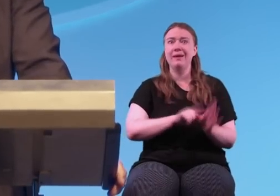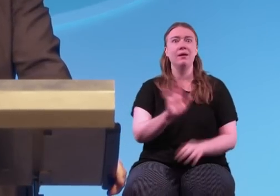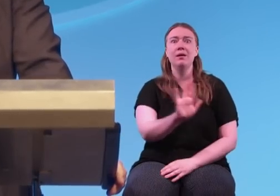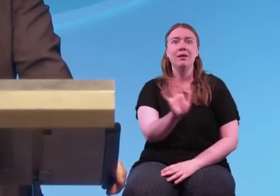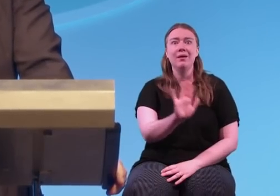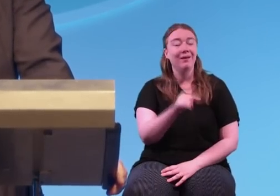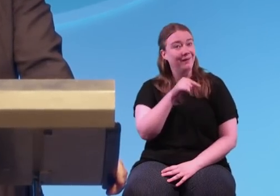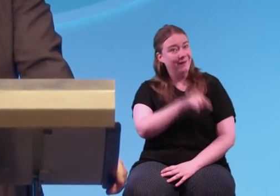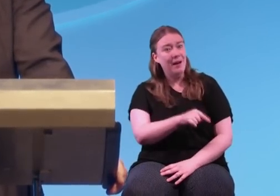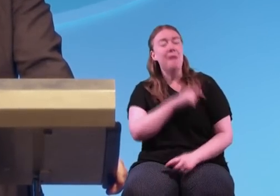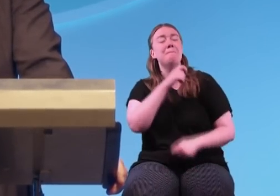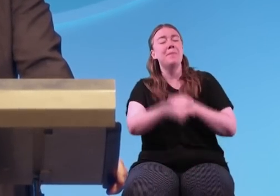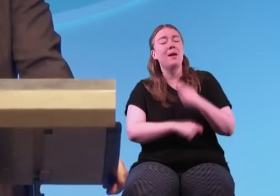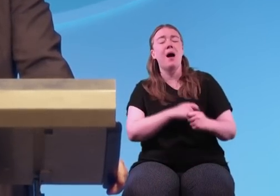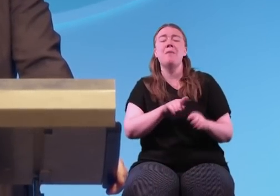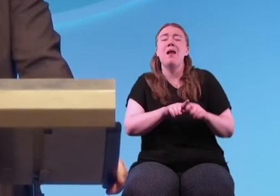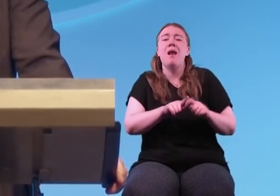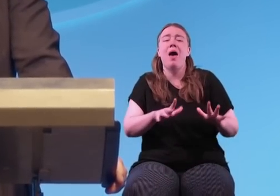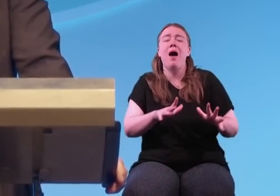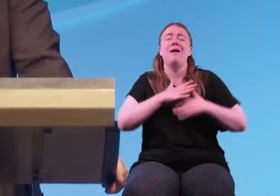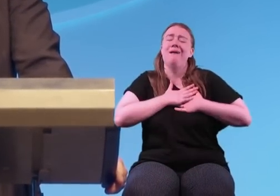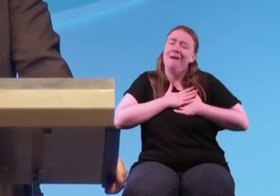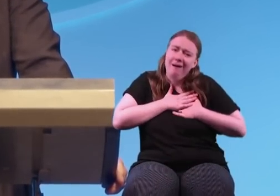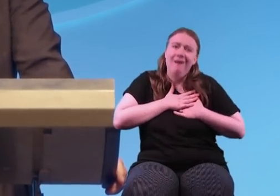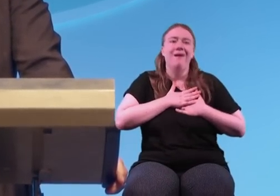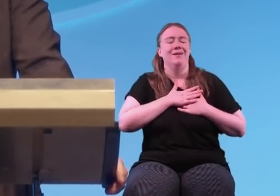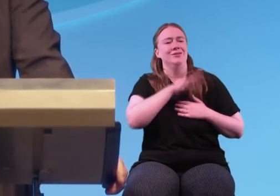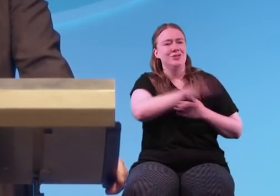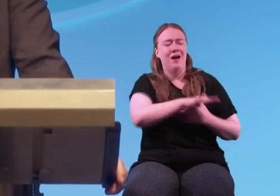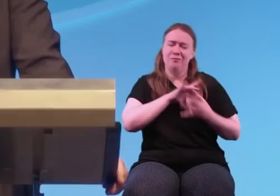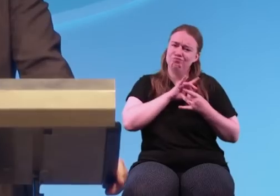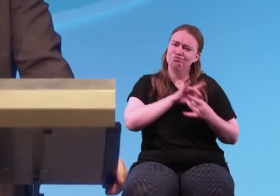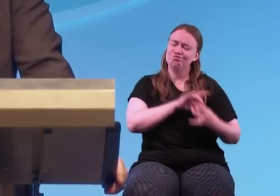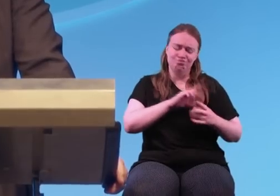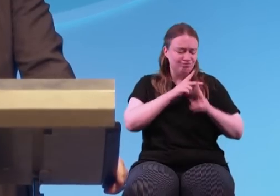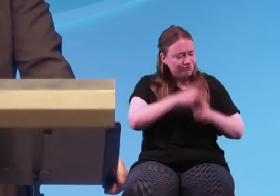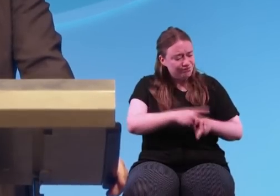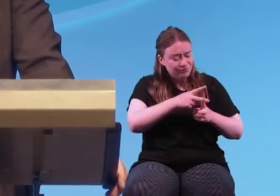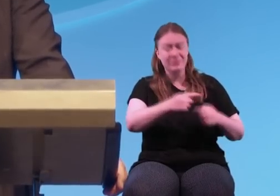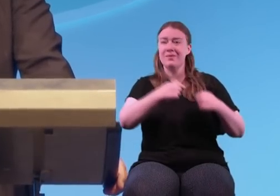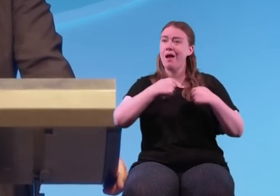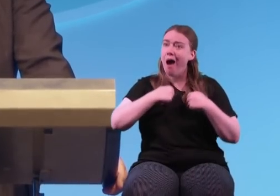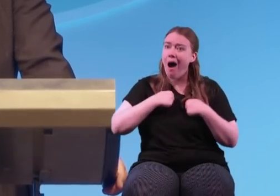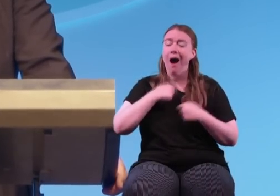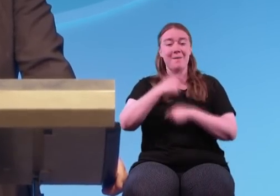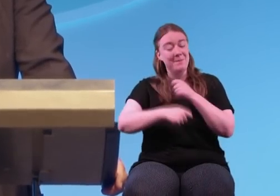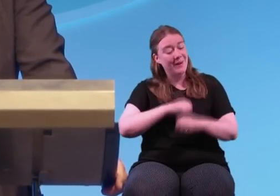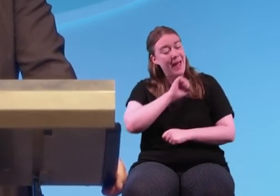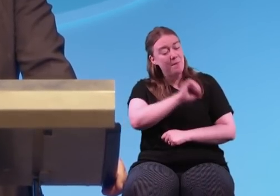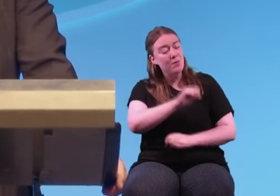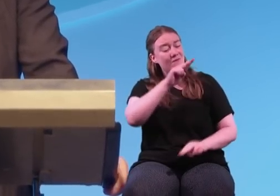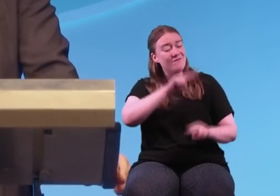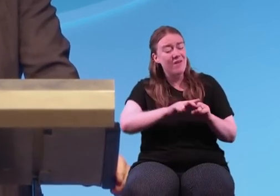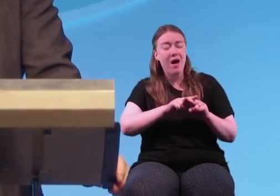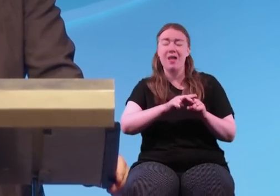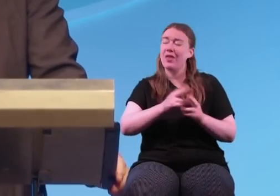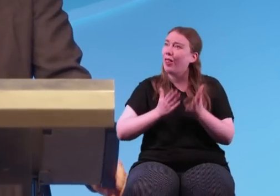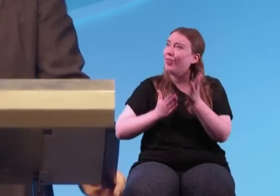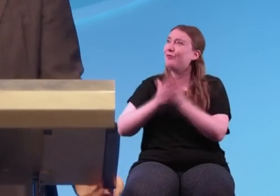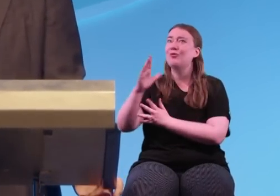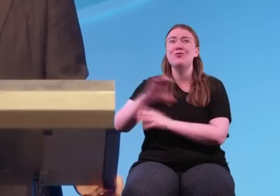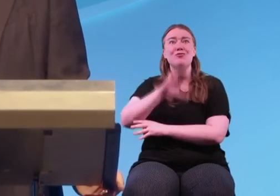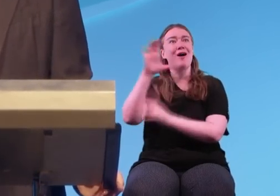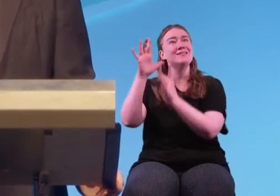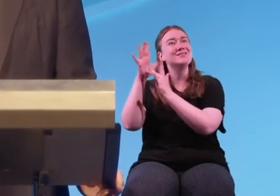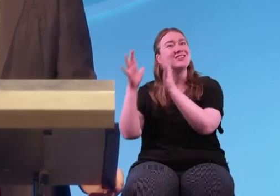faith. Writing to the Corinthians, he puts it, I became your father in Christ Jesus through the